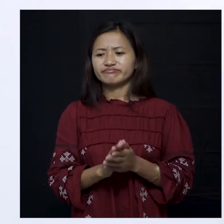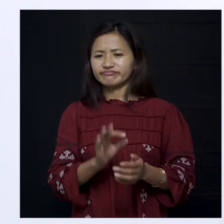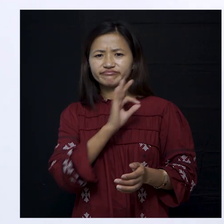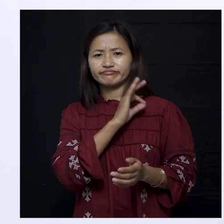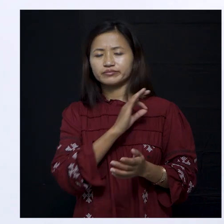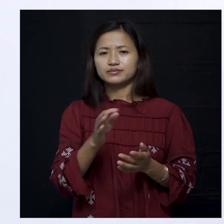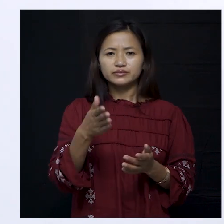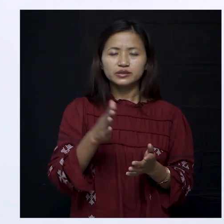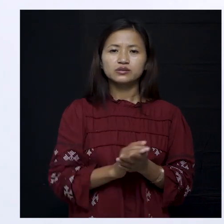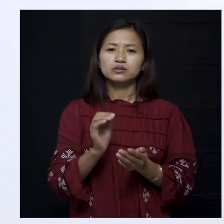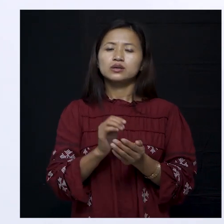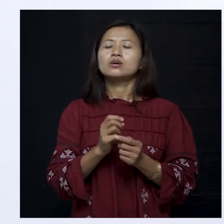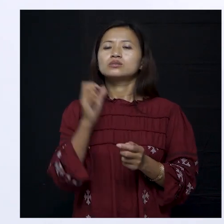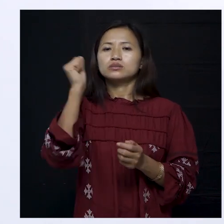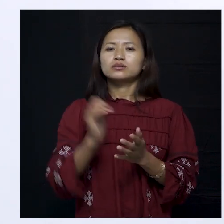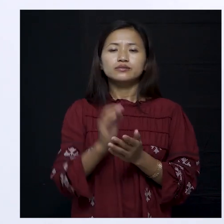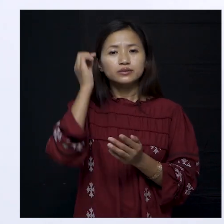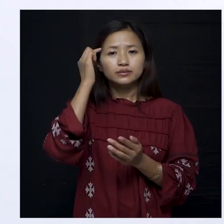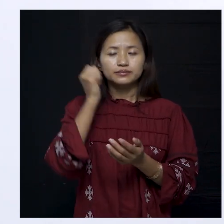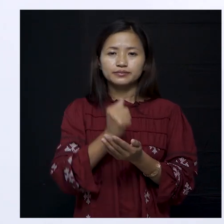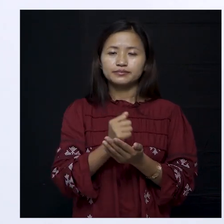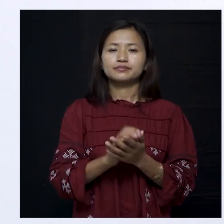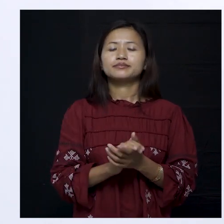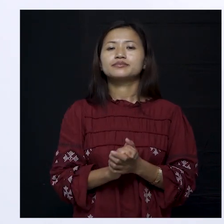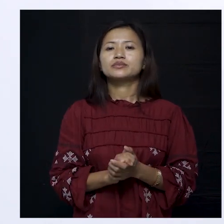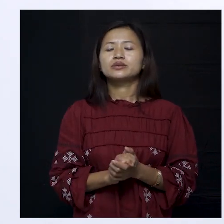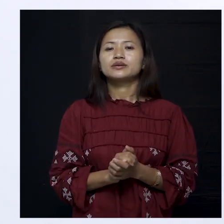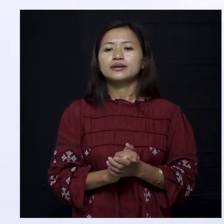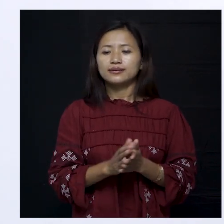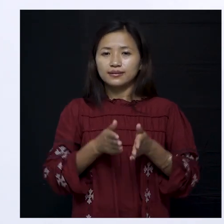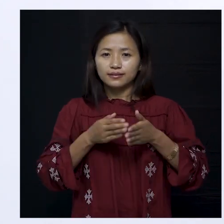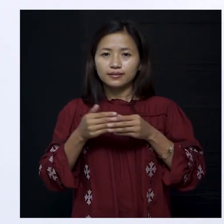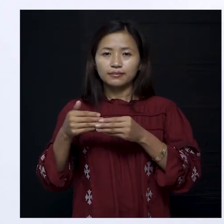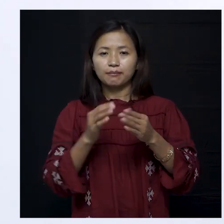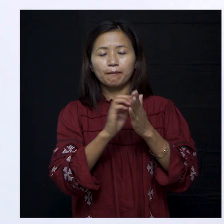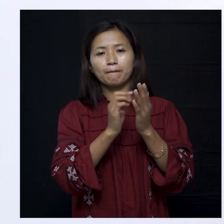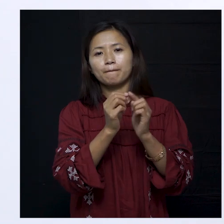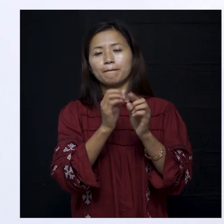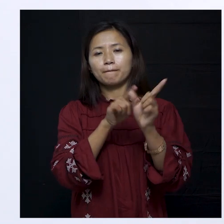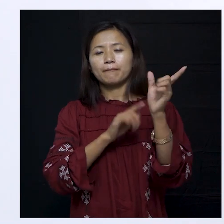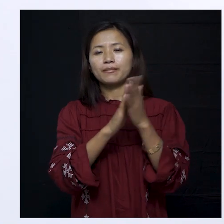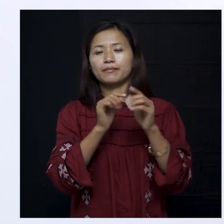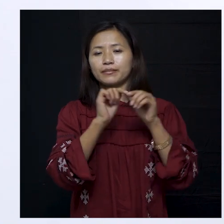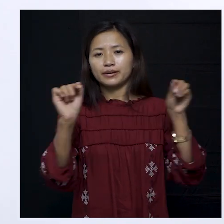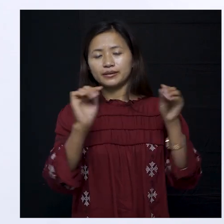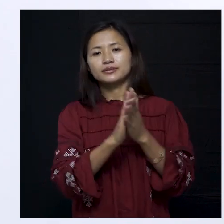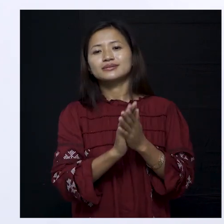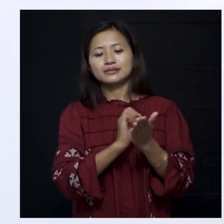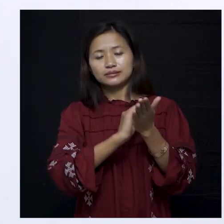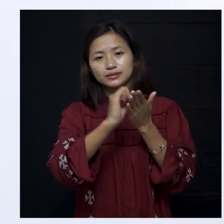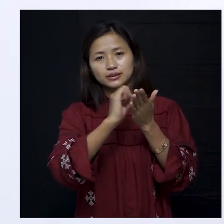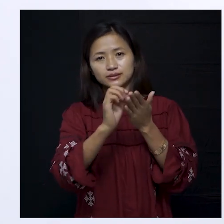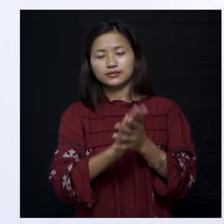interesting. So you have to keep that in your mind, and then the next will come the byline. Okay, byline means the name of the writer. If you